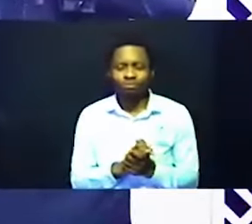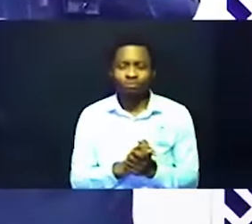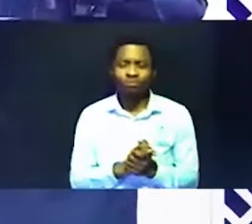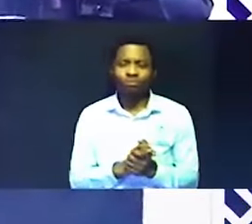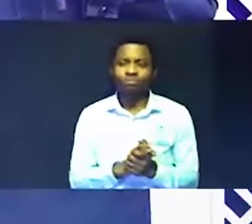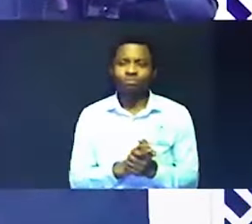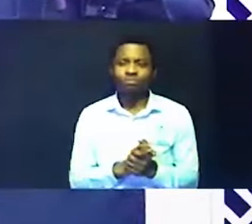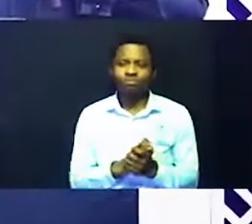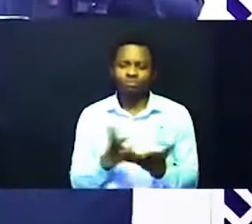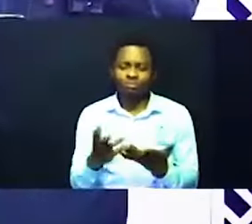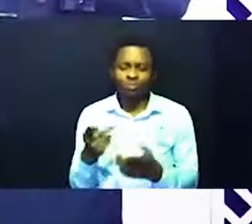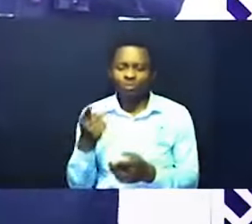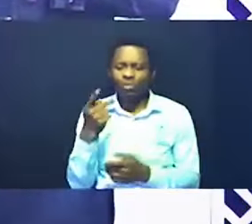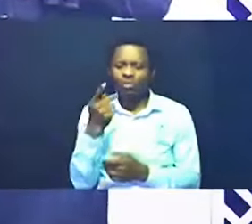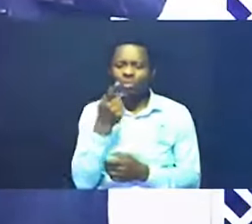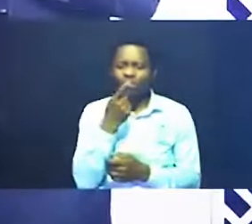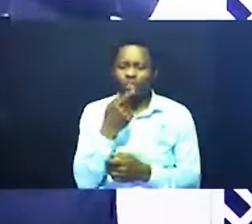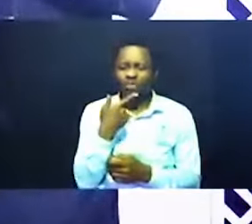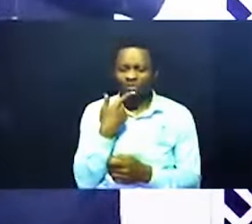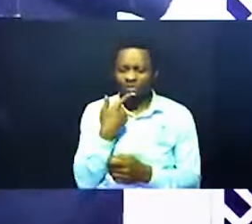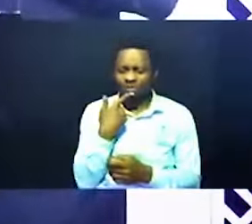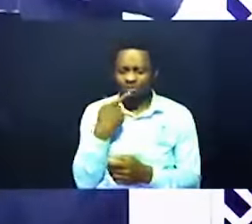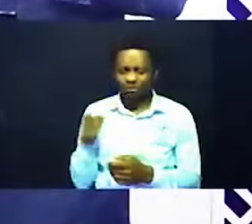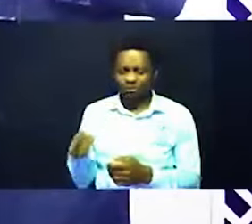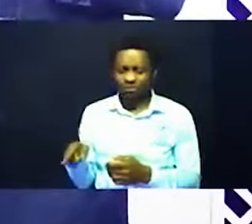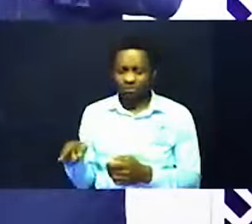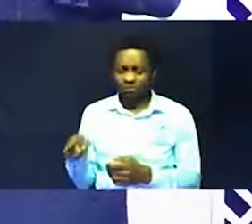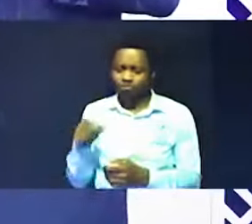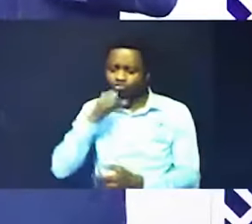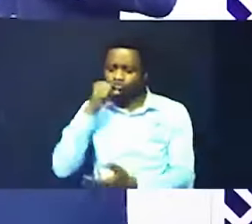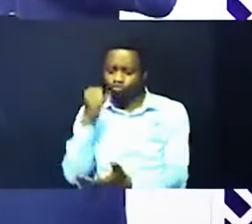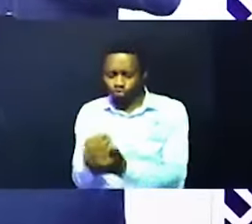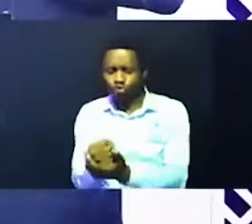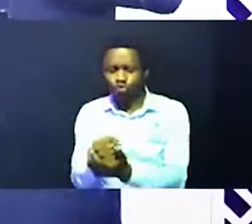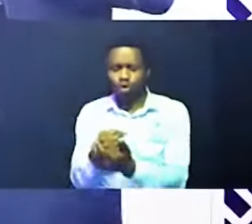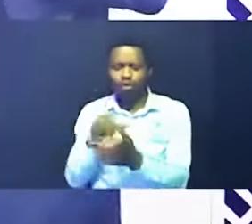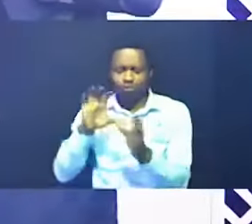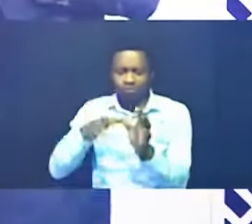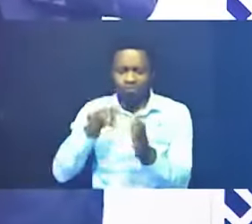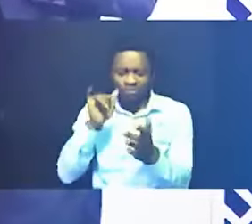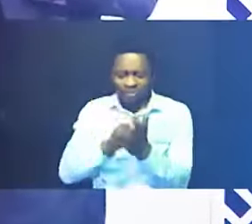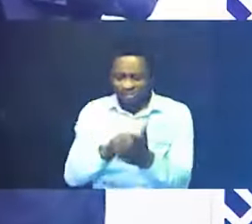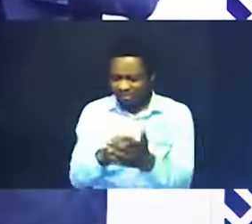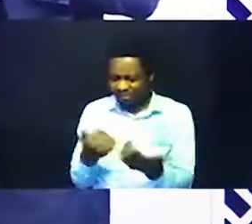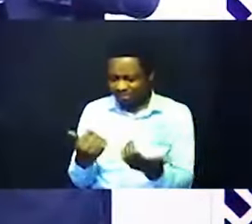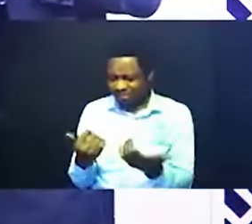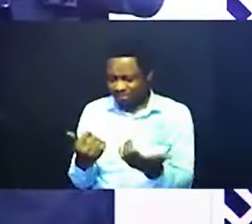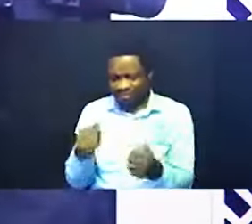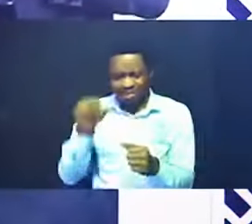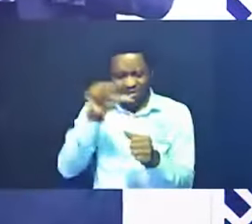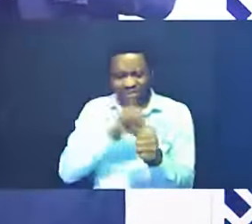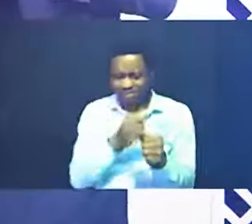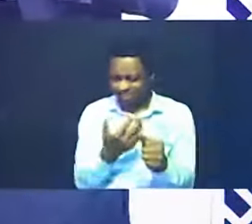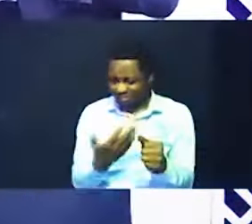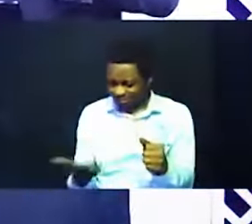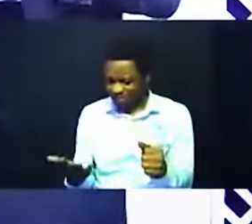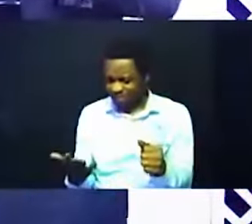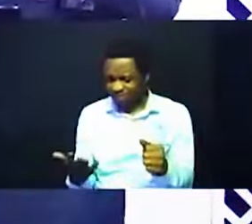unclean see Paul says that he is convinced and fully persuaded that there's nothing